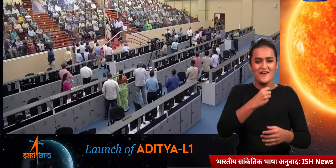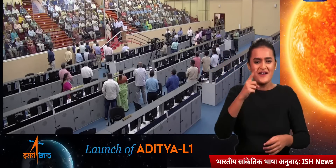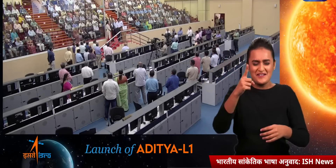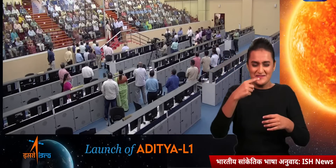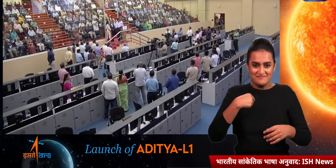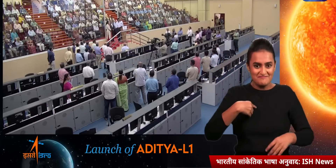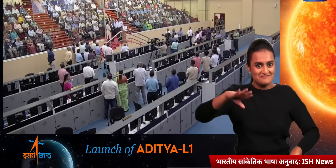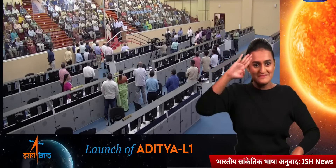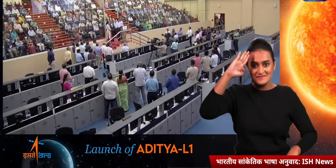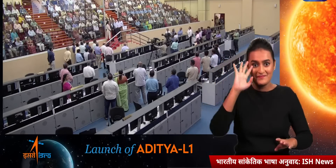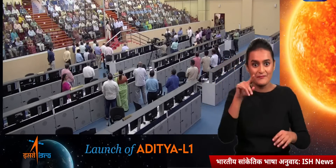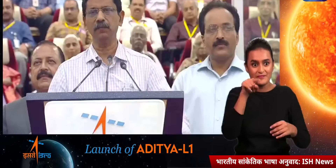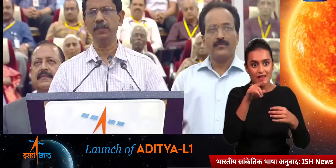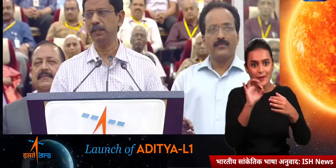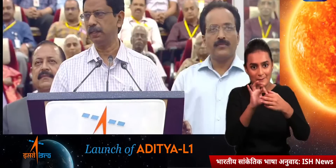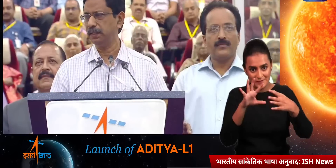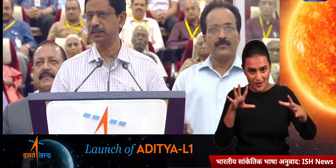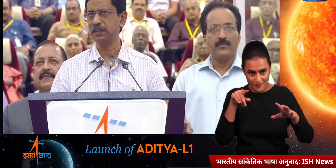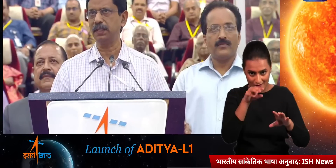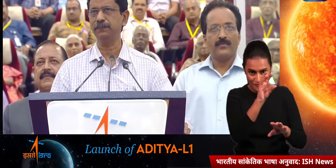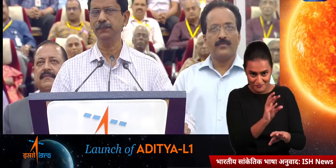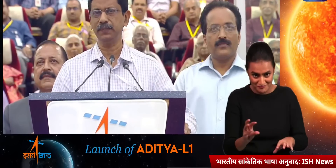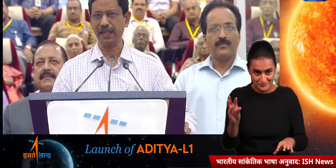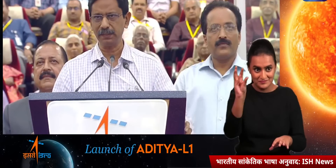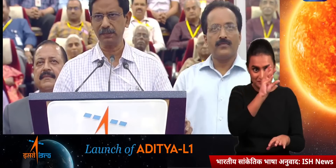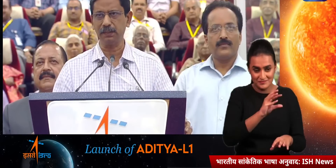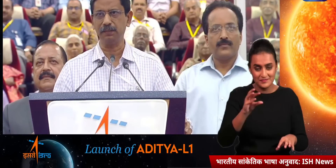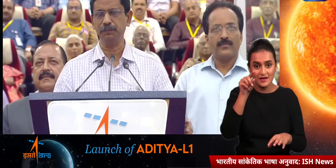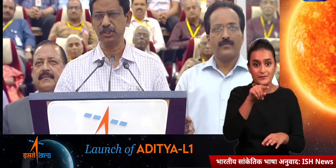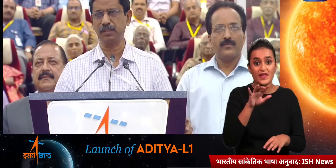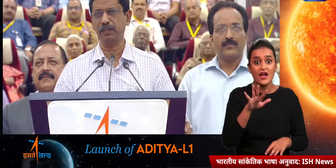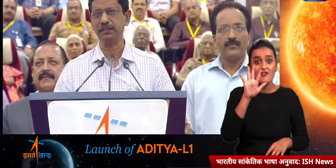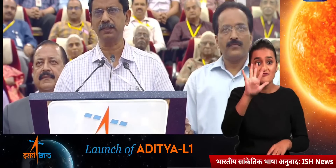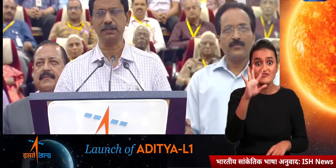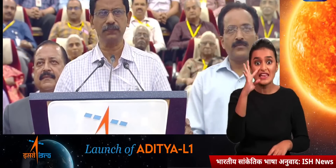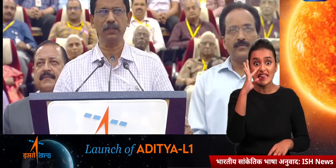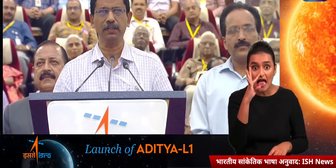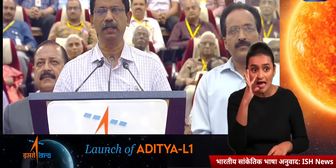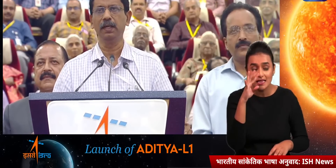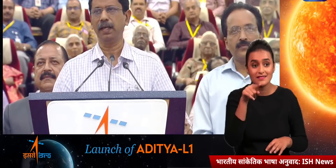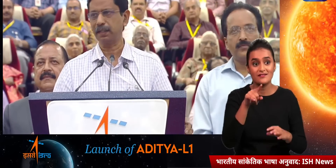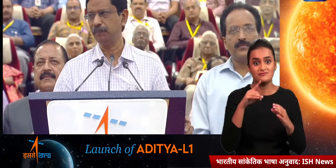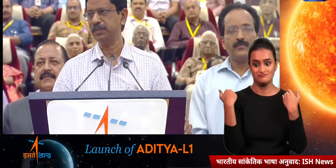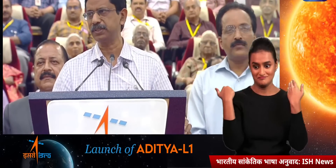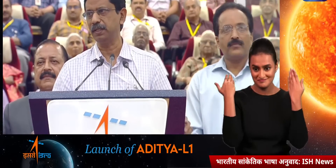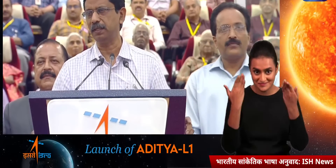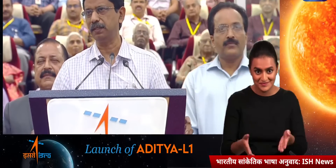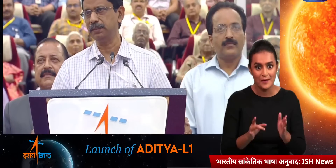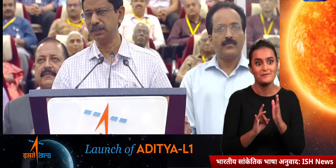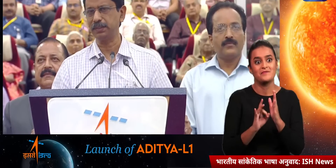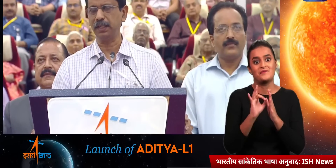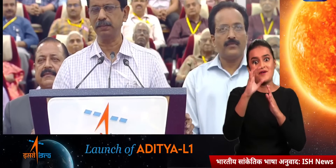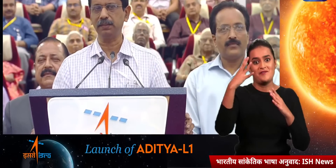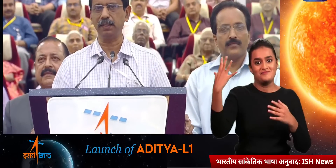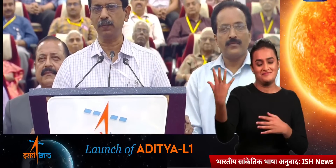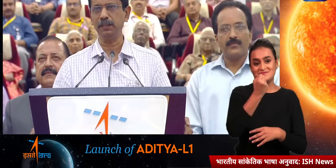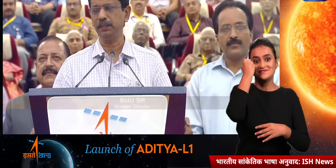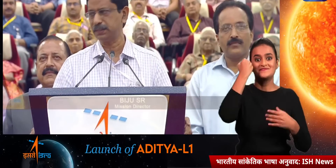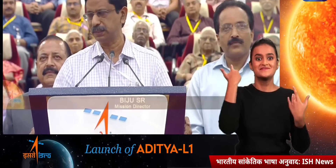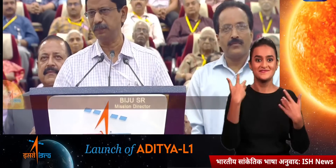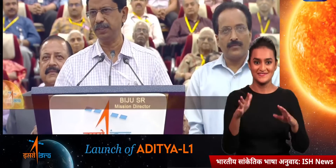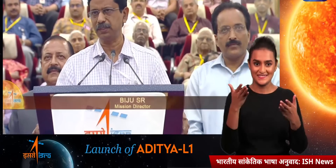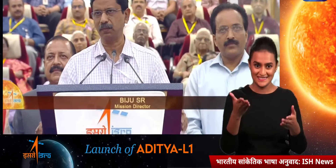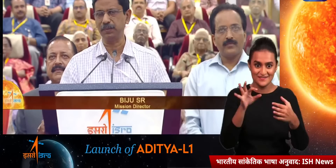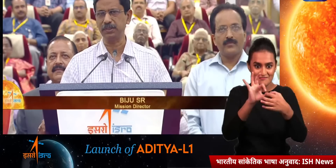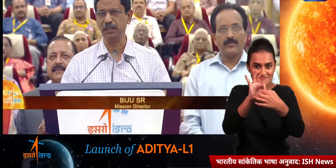its intermediate orbit. PSLV in its 59th mission has successfully accomplished injecting Aditya L1